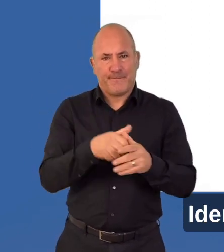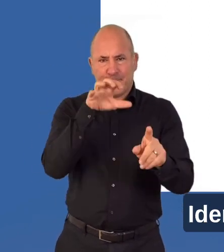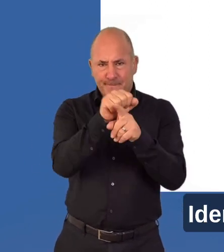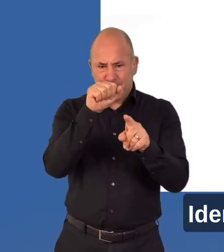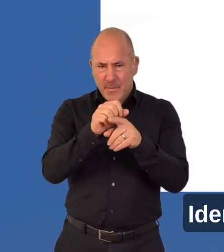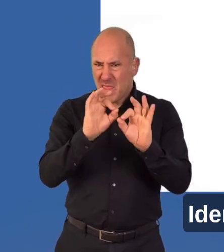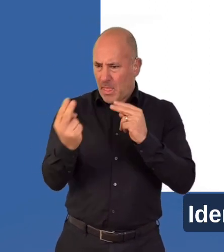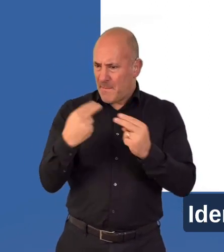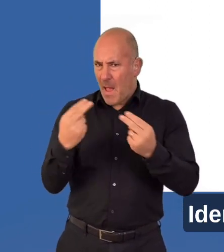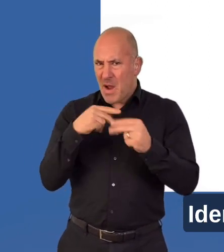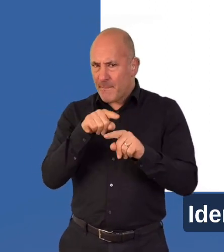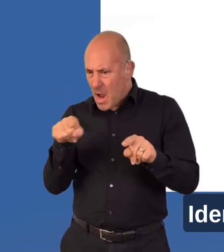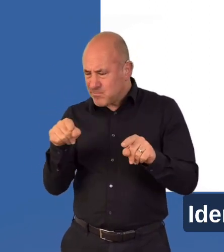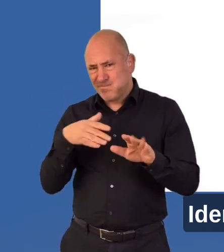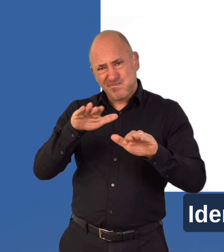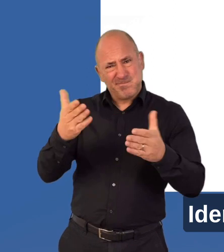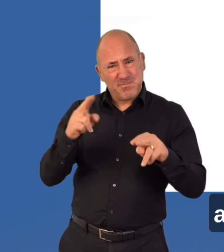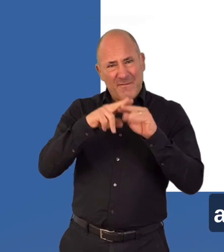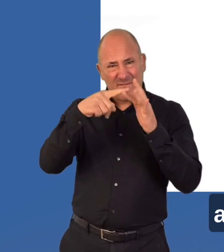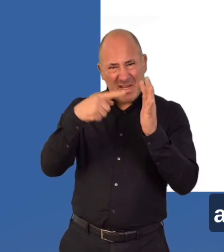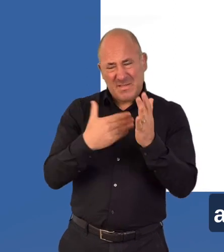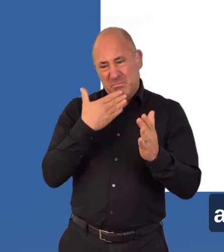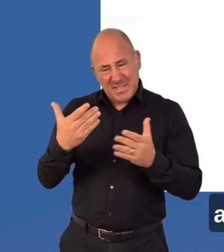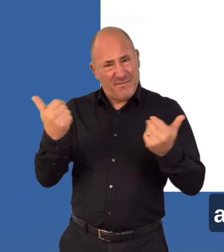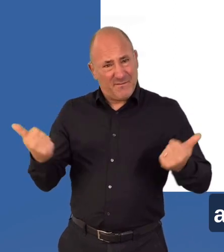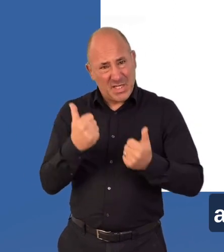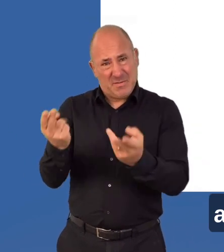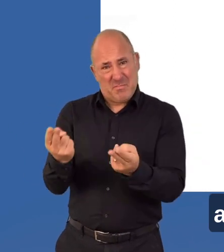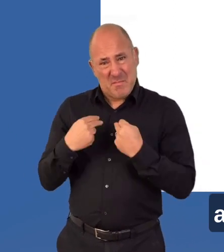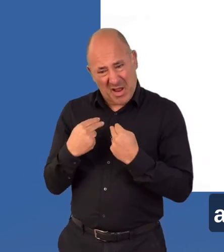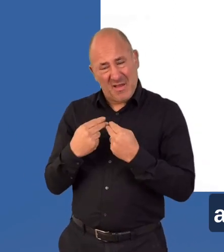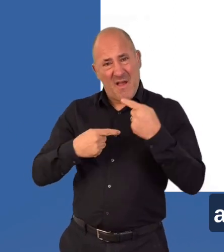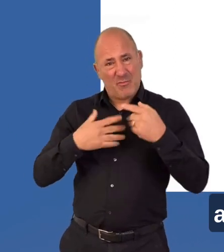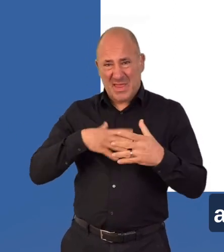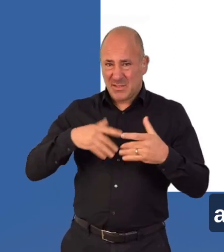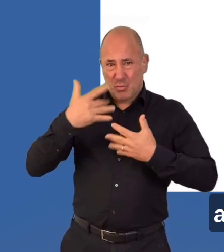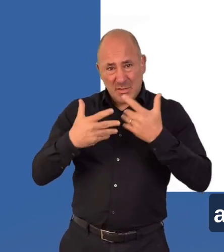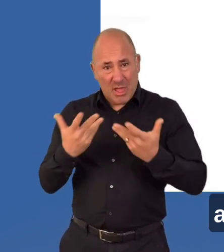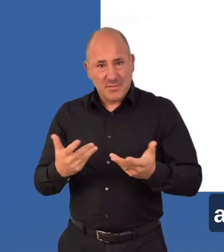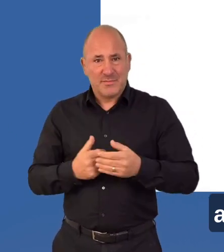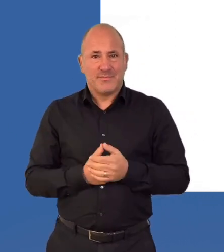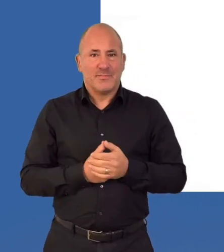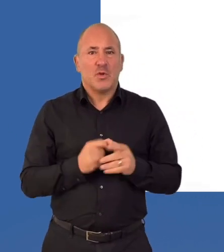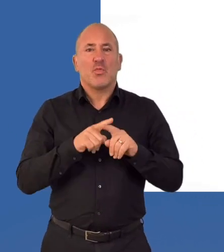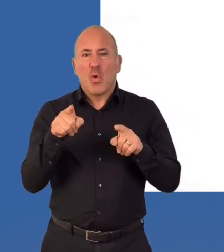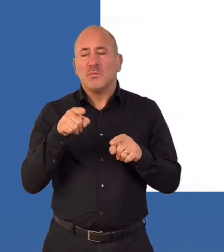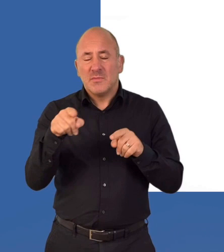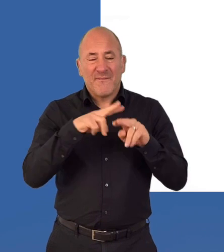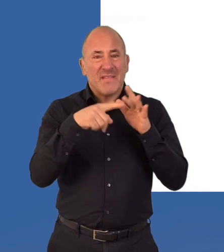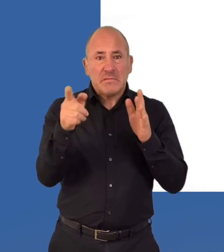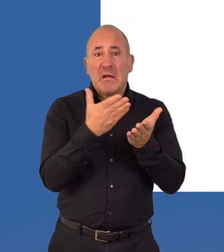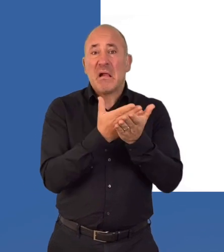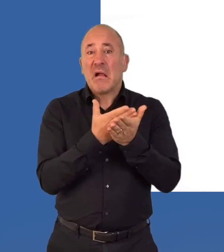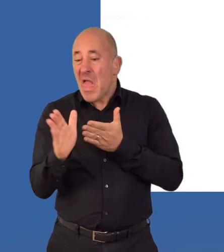Identifying non-returners to encourage fit completion and availability of result. And ensuring that those with a negative fit